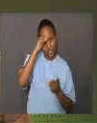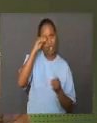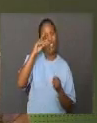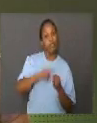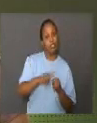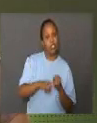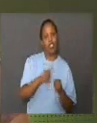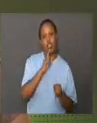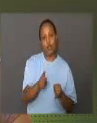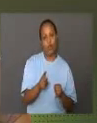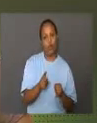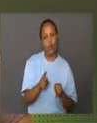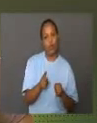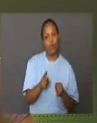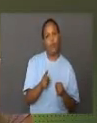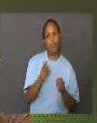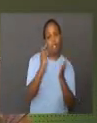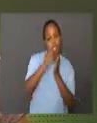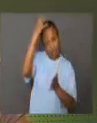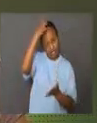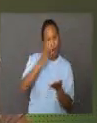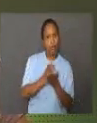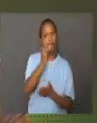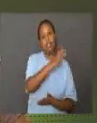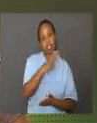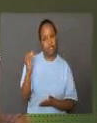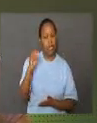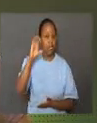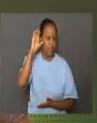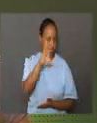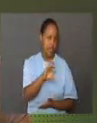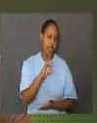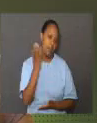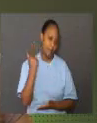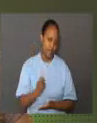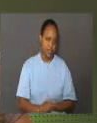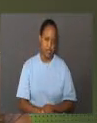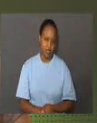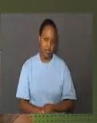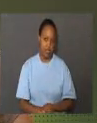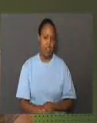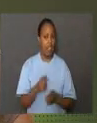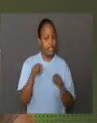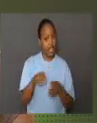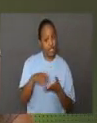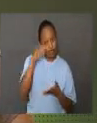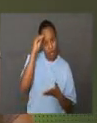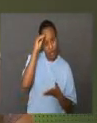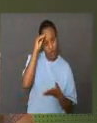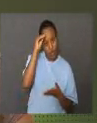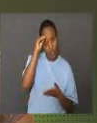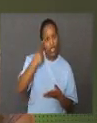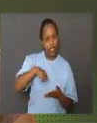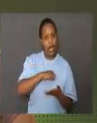the relationship between constitutional rights and obligations. We have learned that we can enjoy